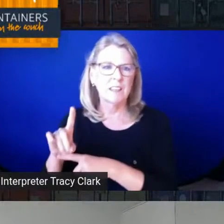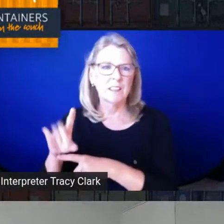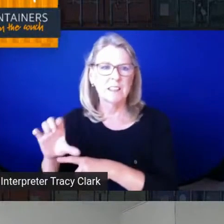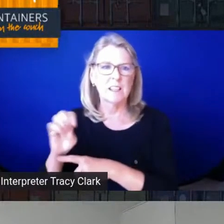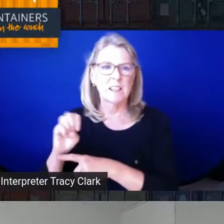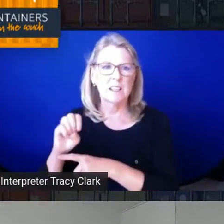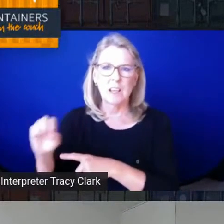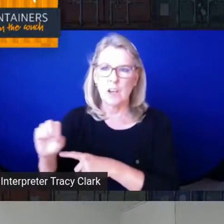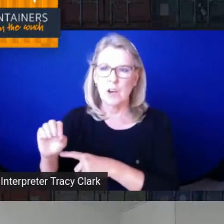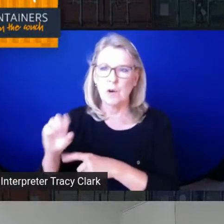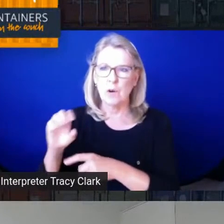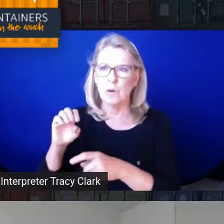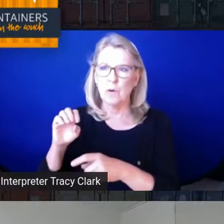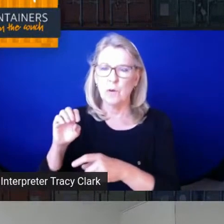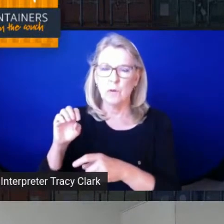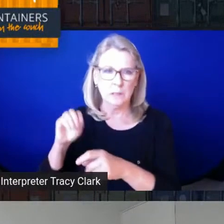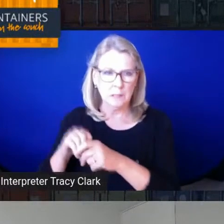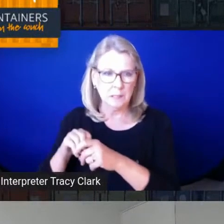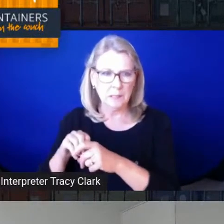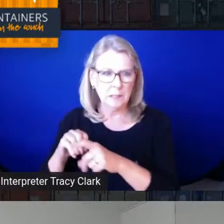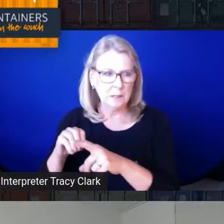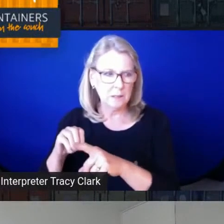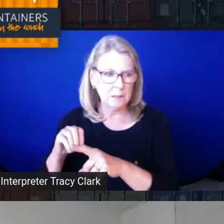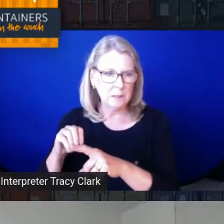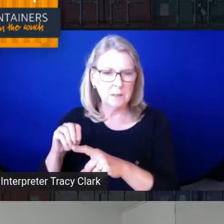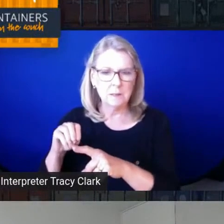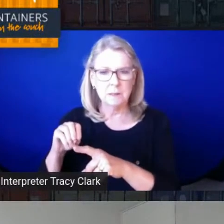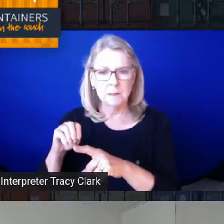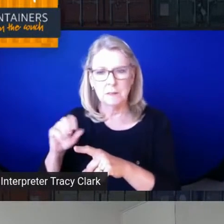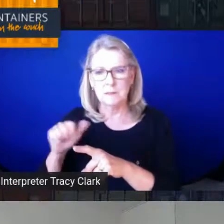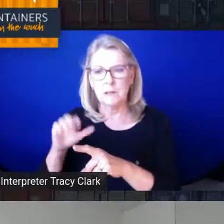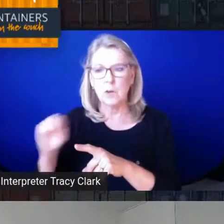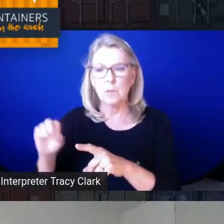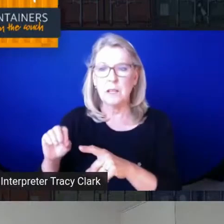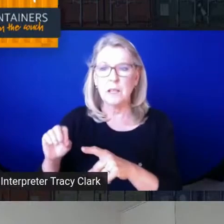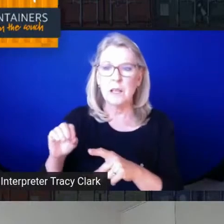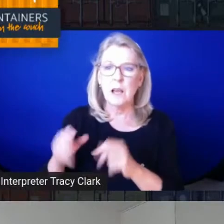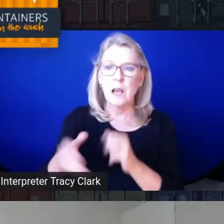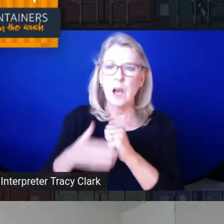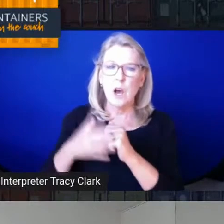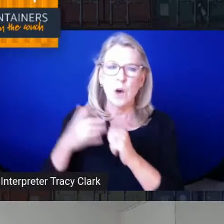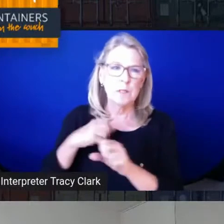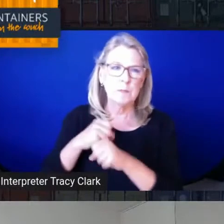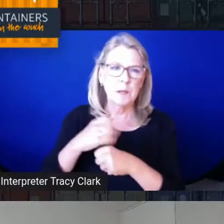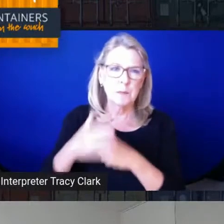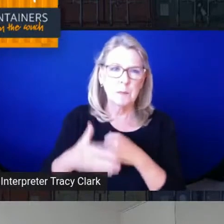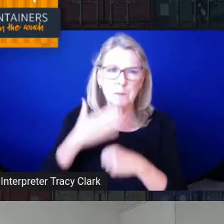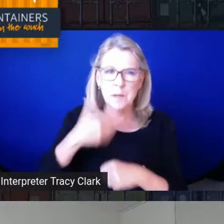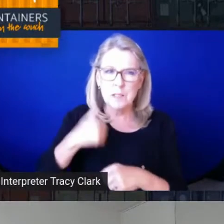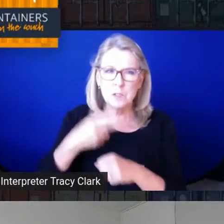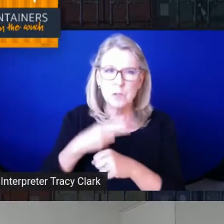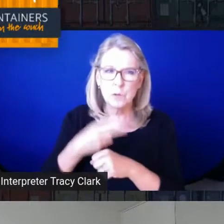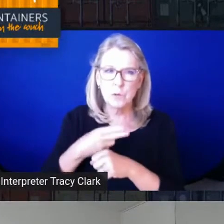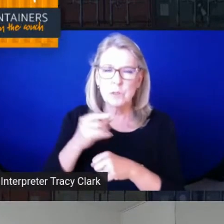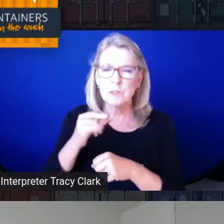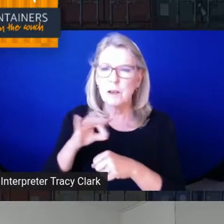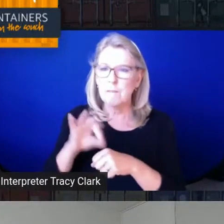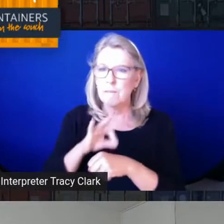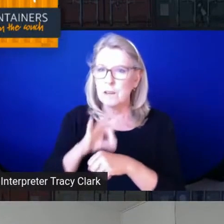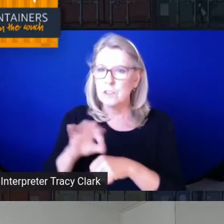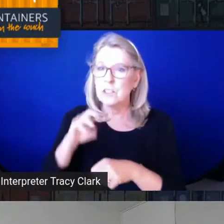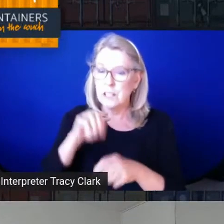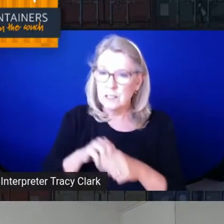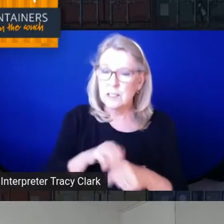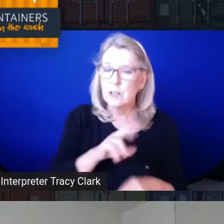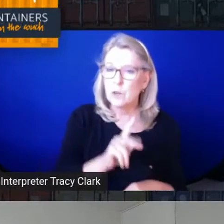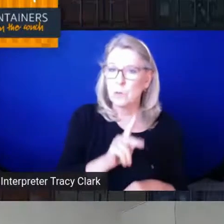understand how to best make use of technologies like networking and eBPF inside of Kubernetes clusters and in